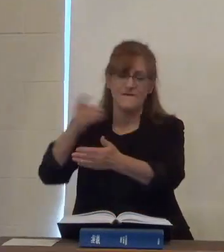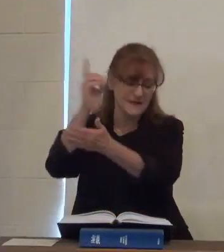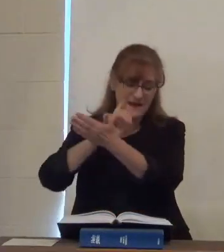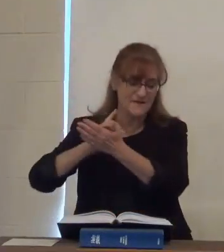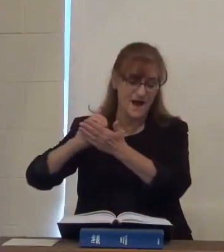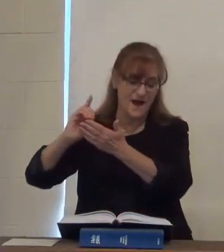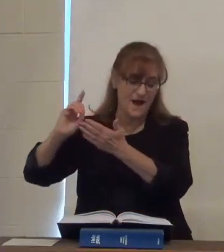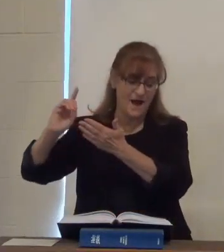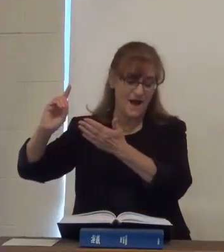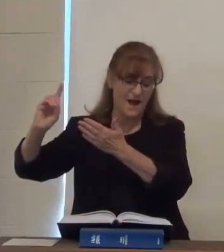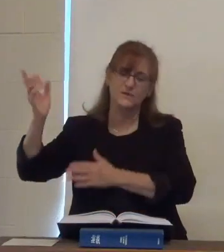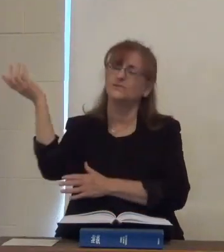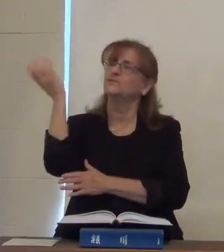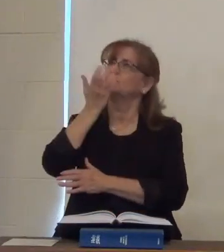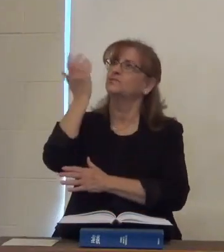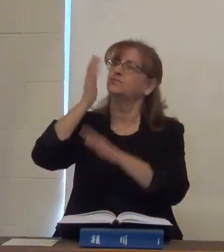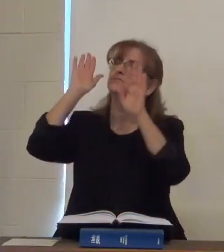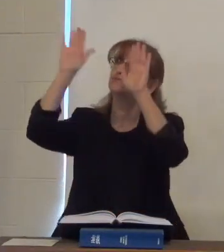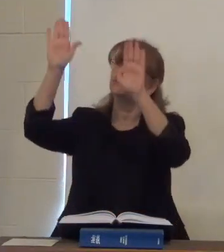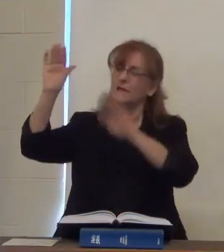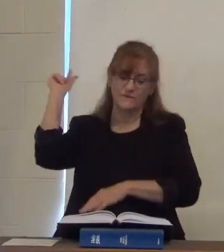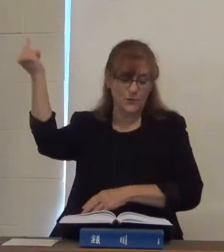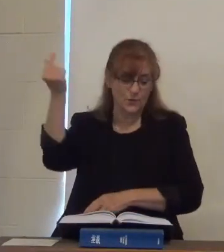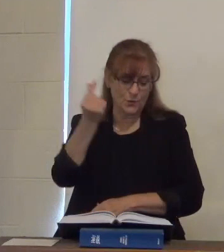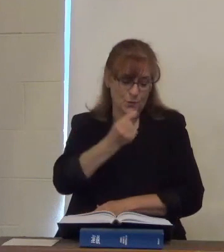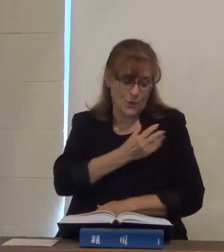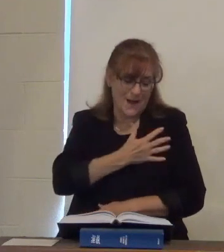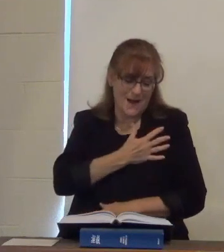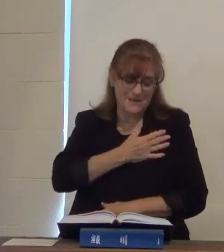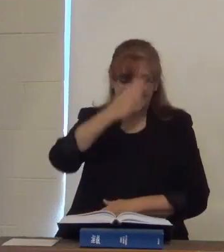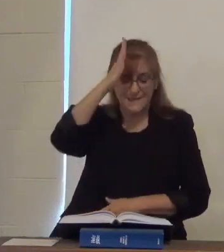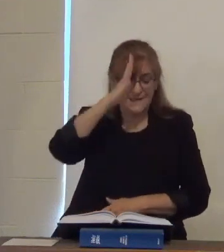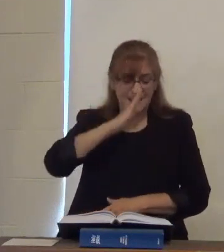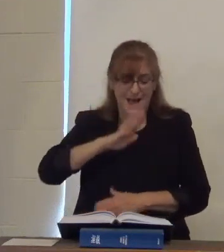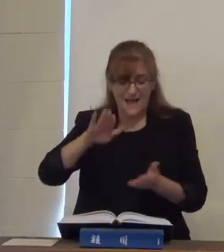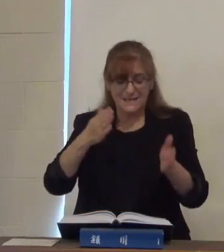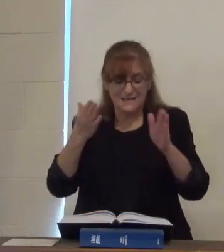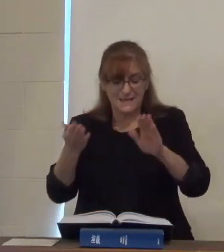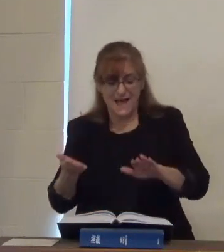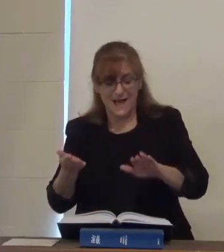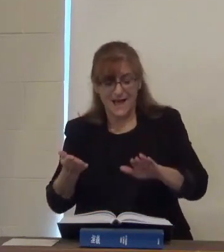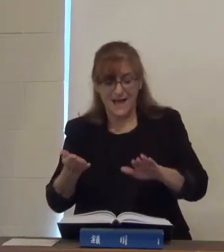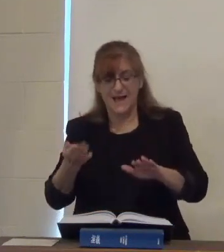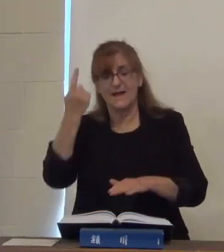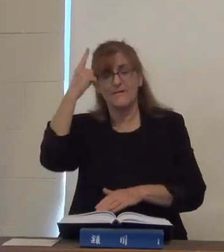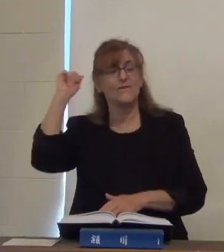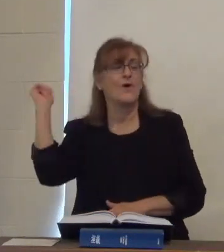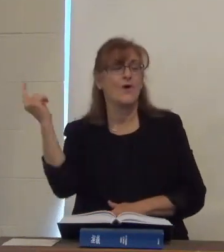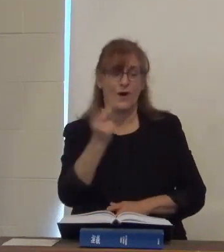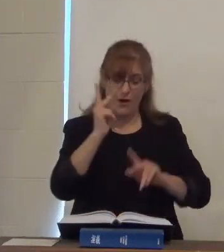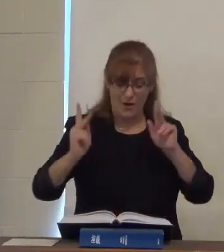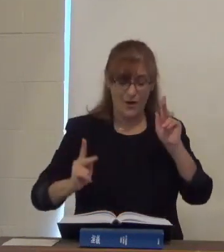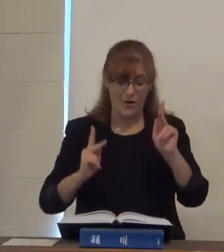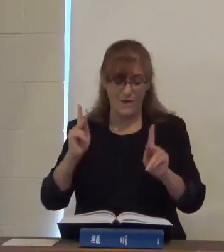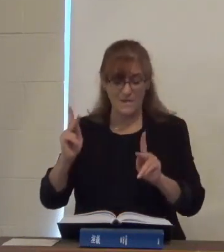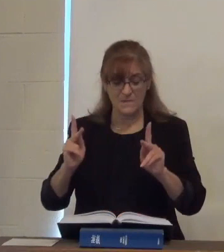love divine, oh, matchless grace, that God should die